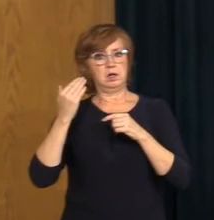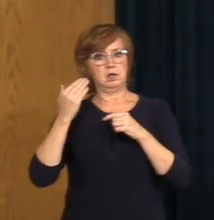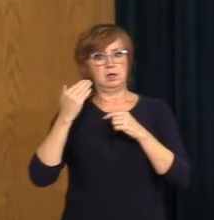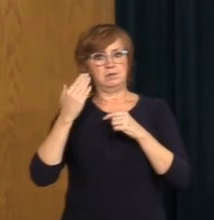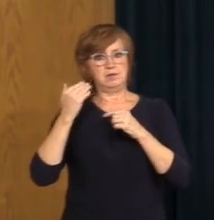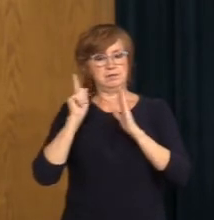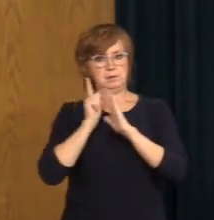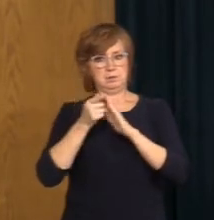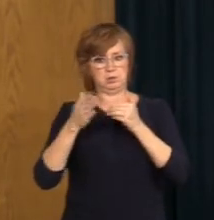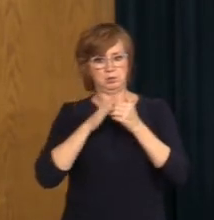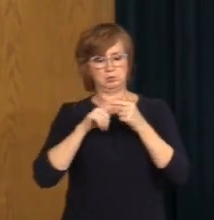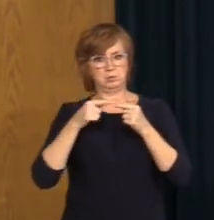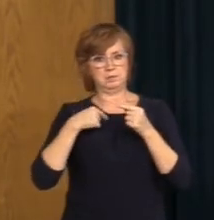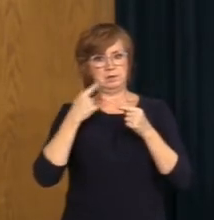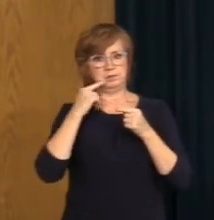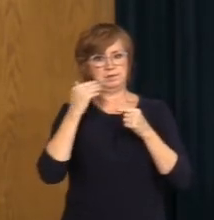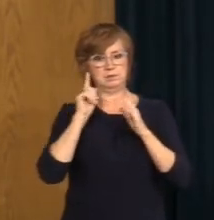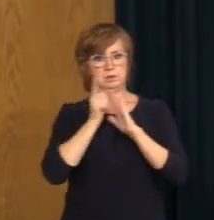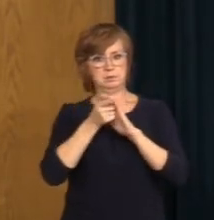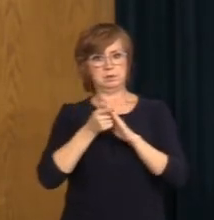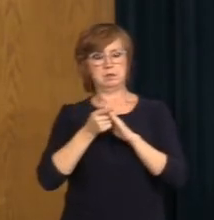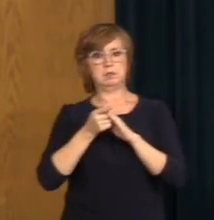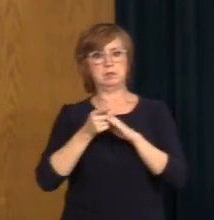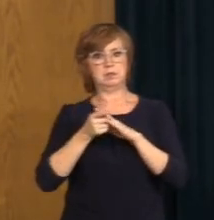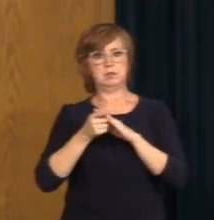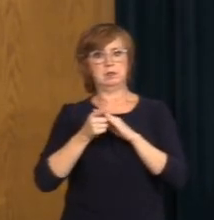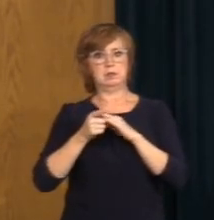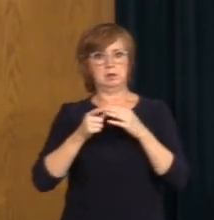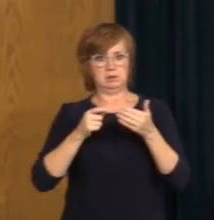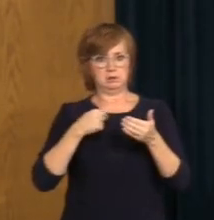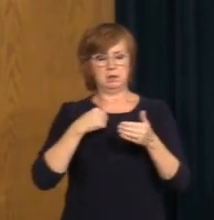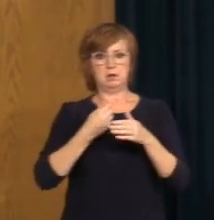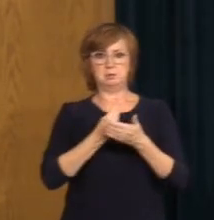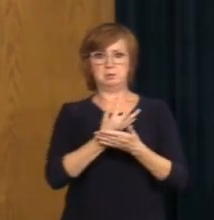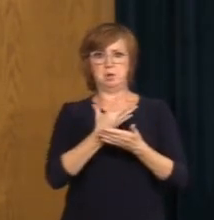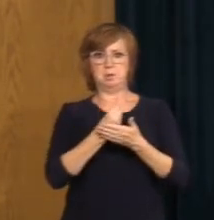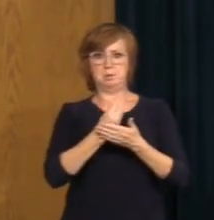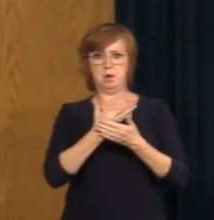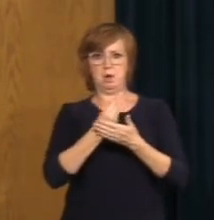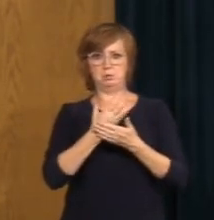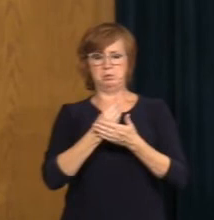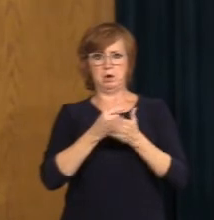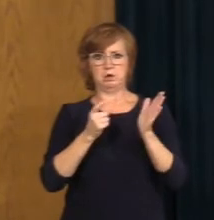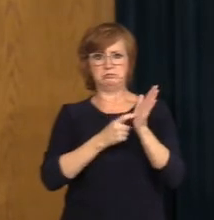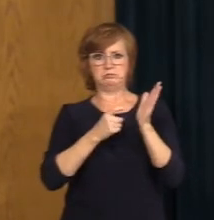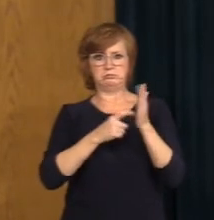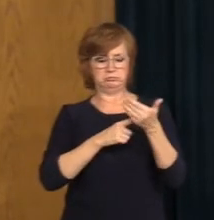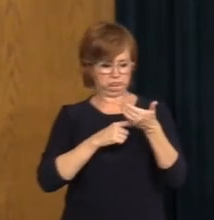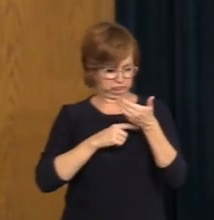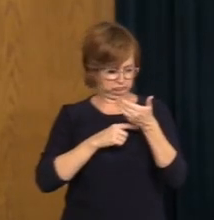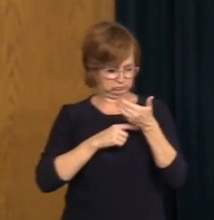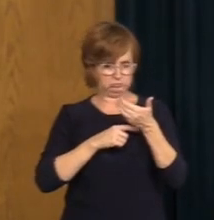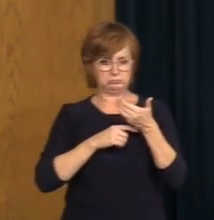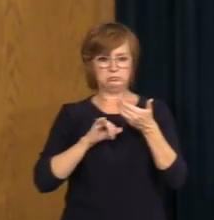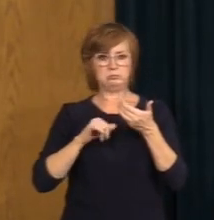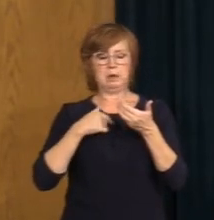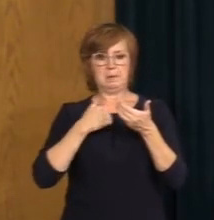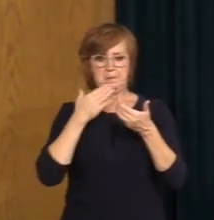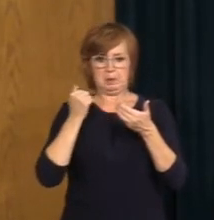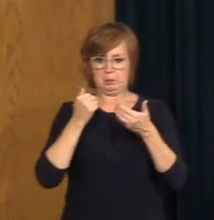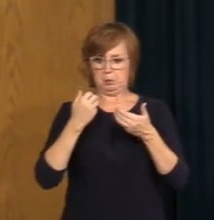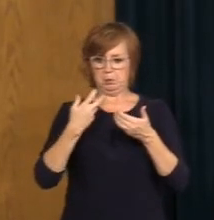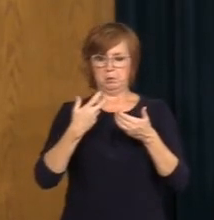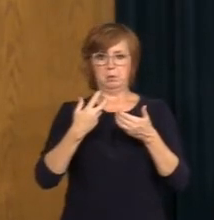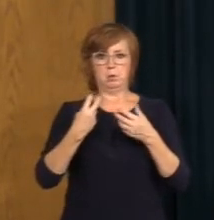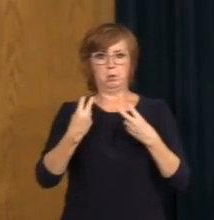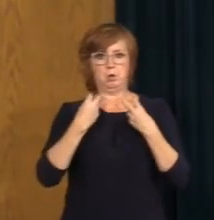they could, that would be a guide for them to self-monitor. They could, if they had symptoms, it would be prompt for them to get